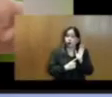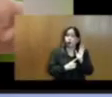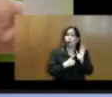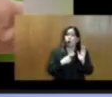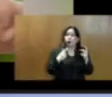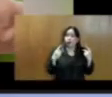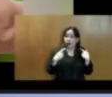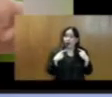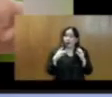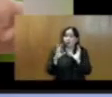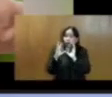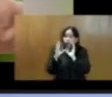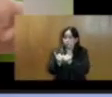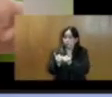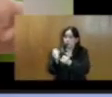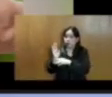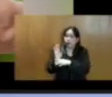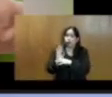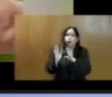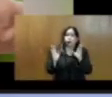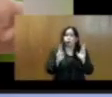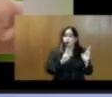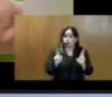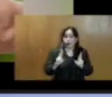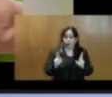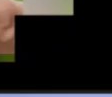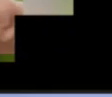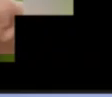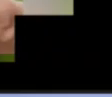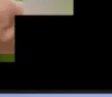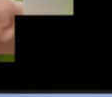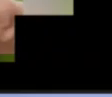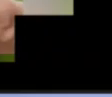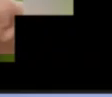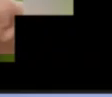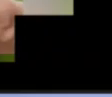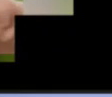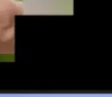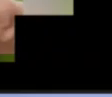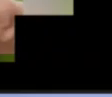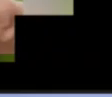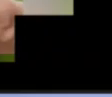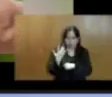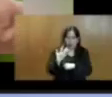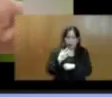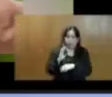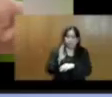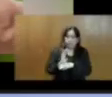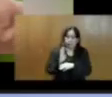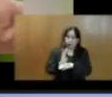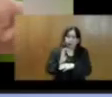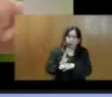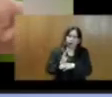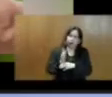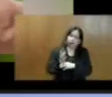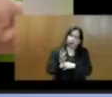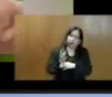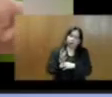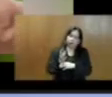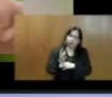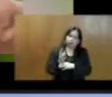has. You prepare them for what eventually will be the jobs or maybe the business prospects that they will have.